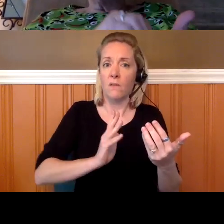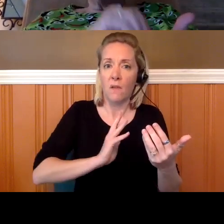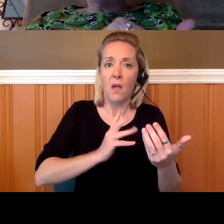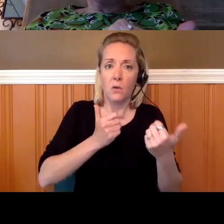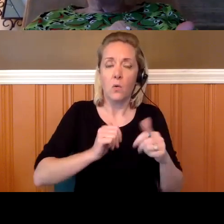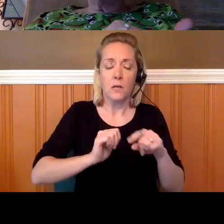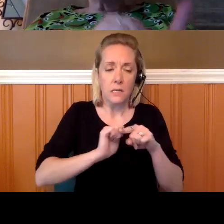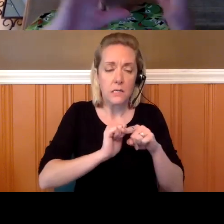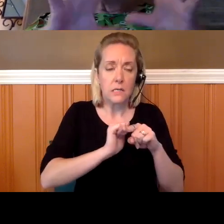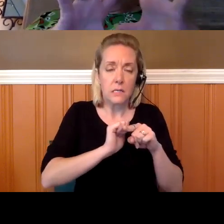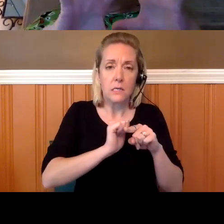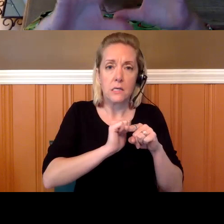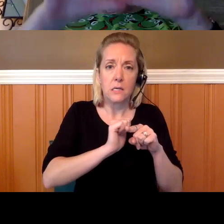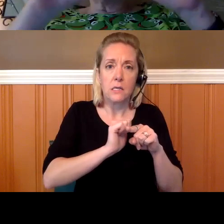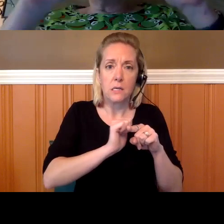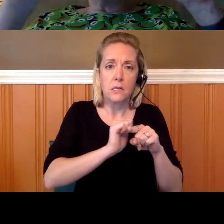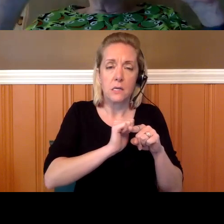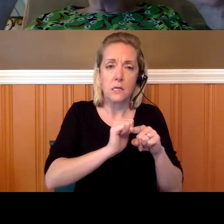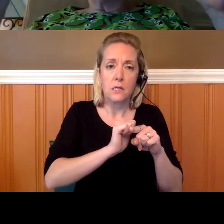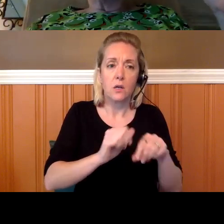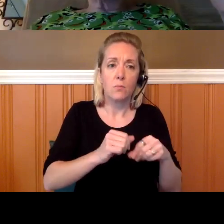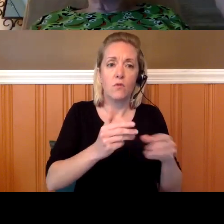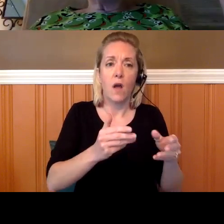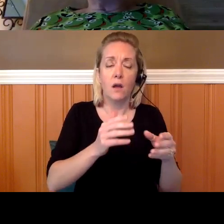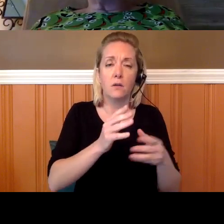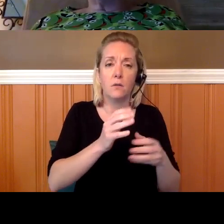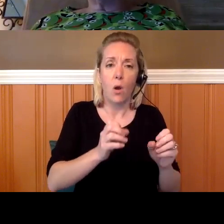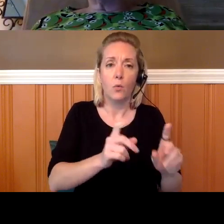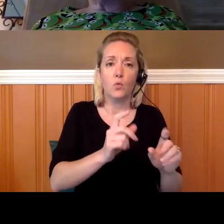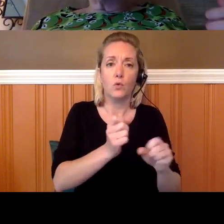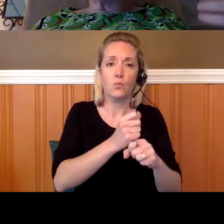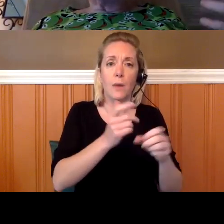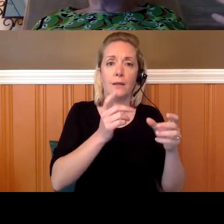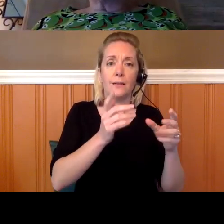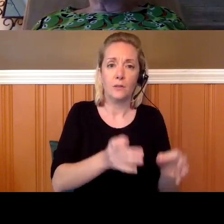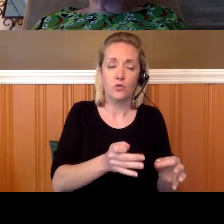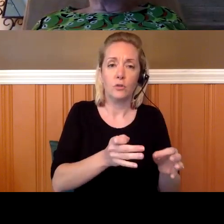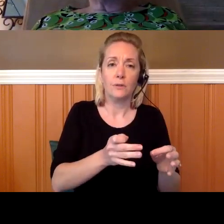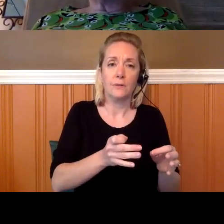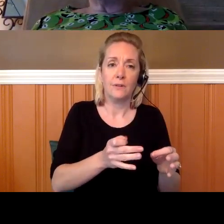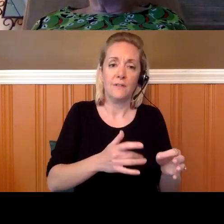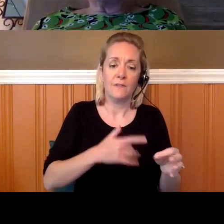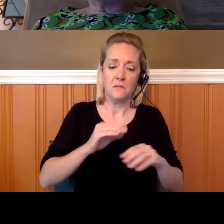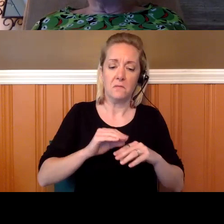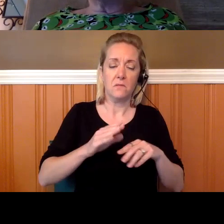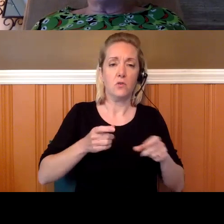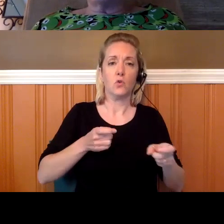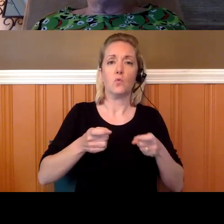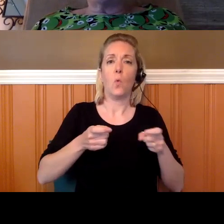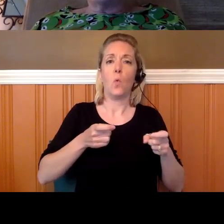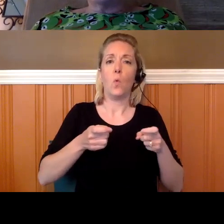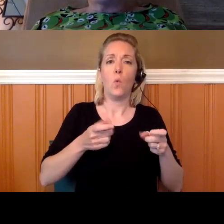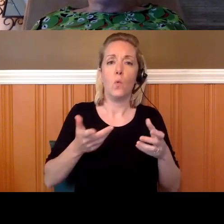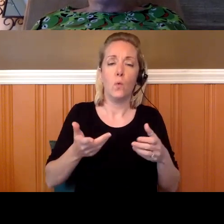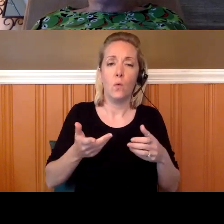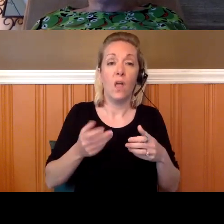a way to make some choices and have some control in his life, we're dooming